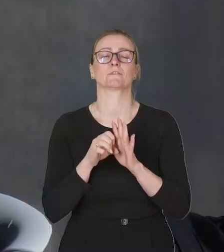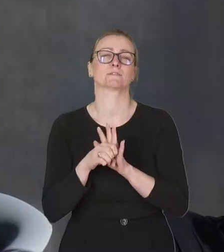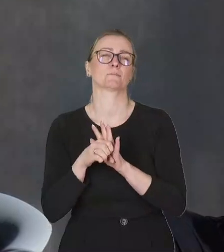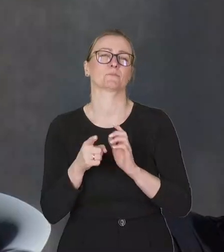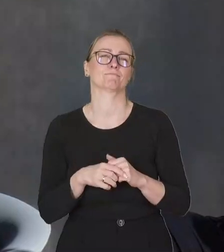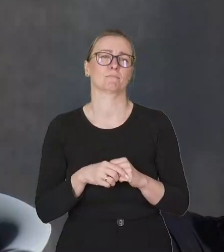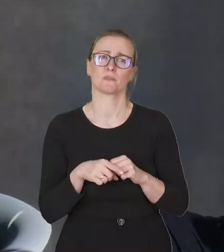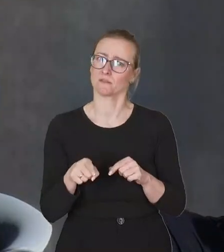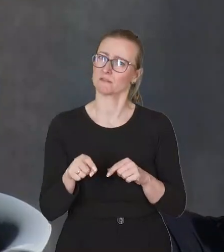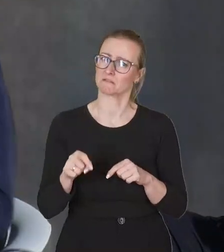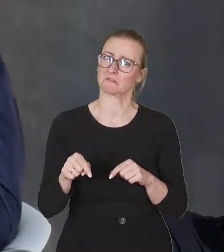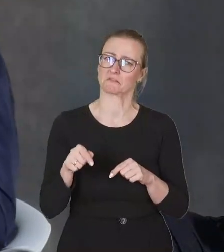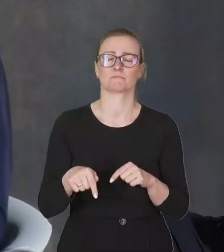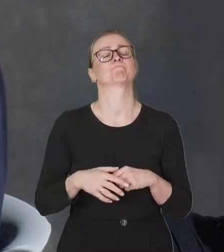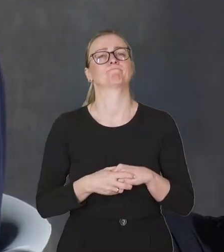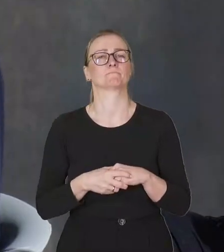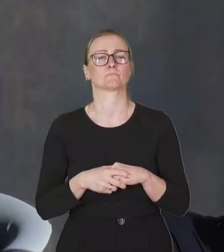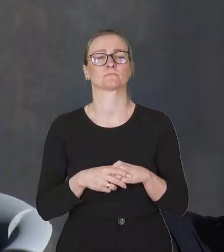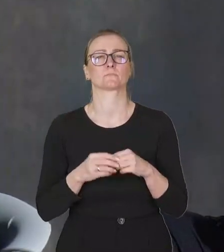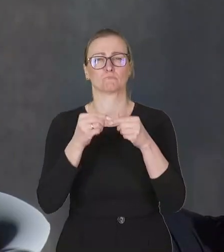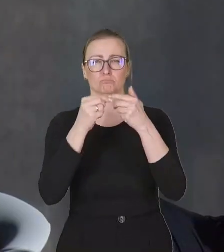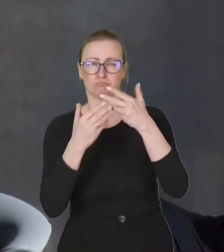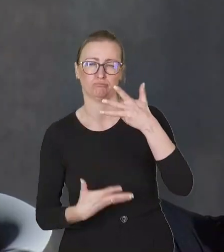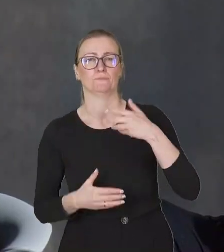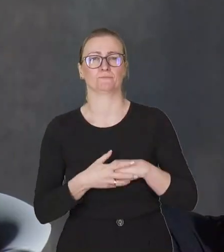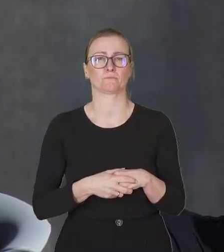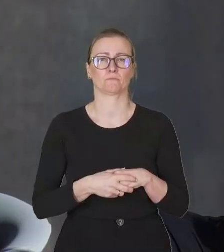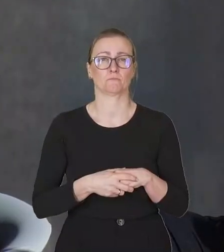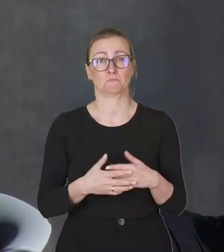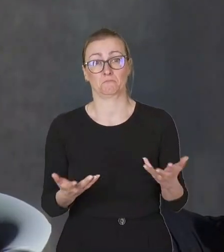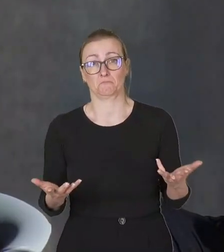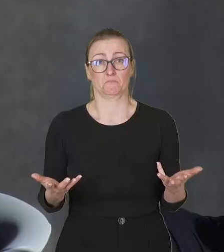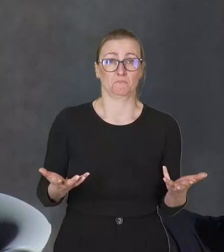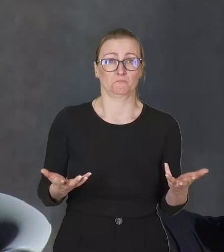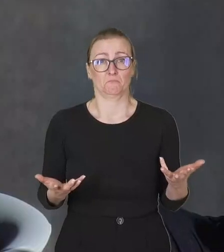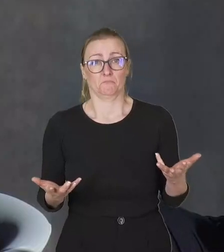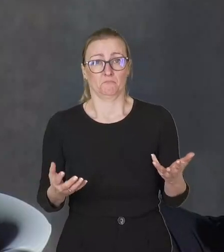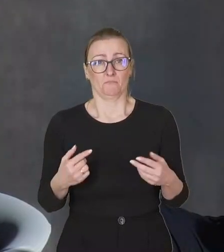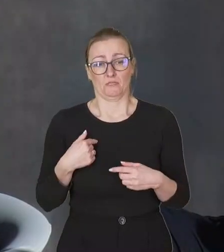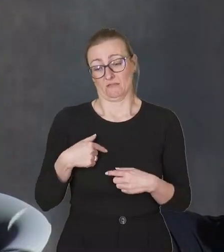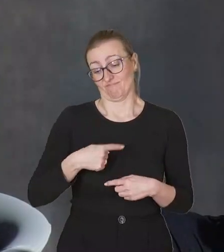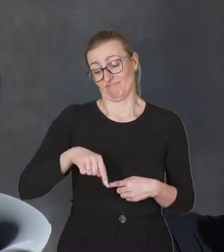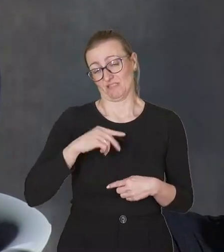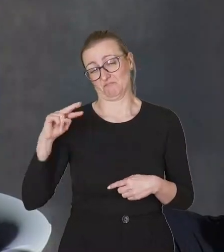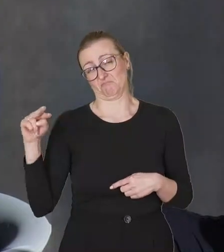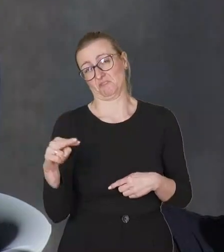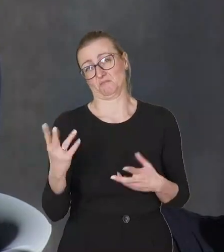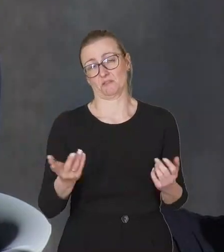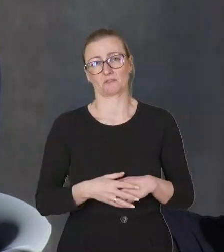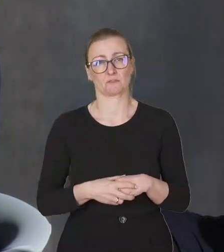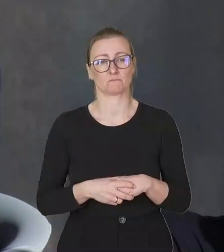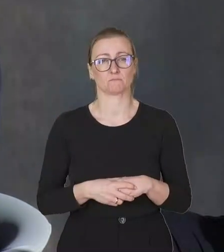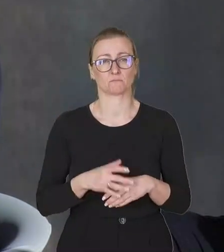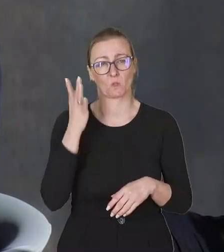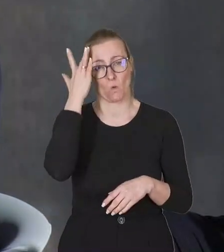for companies? I mean, we are entrepreneurs. We like this type of program very, very much, but it